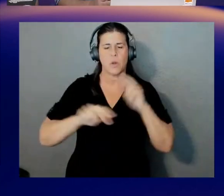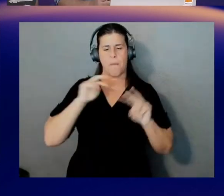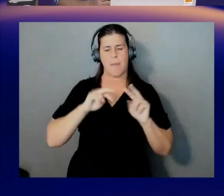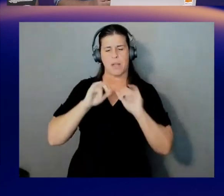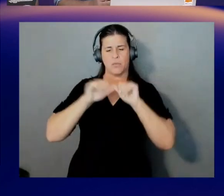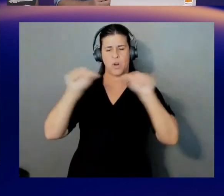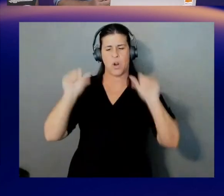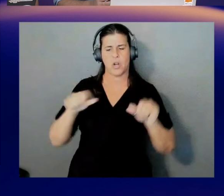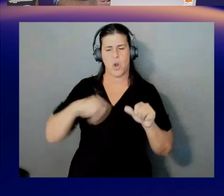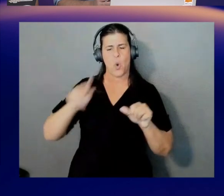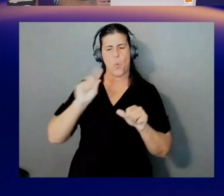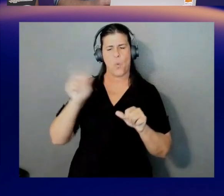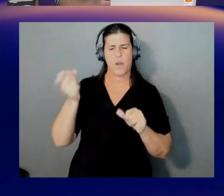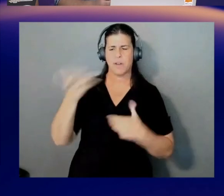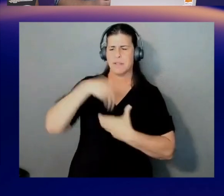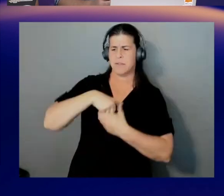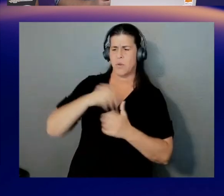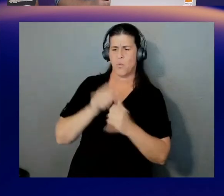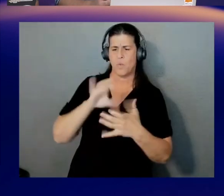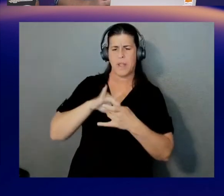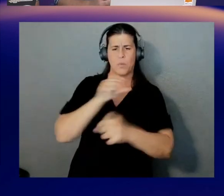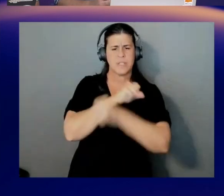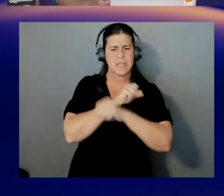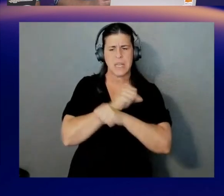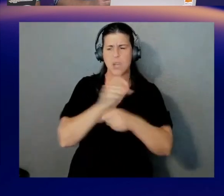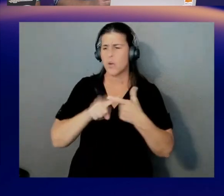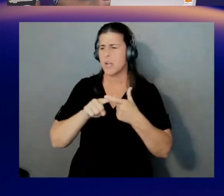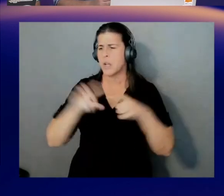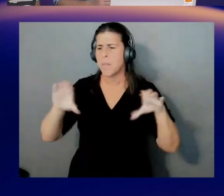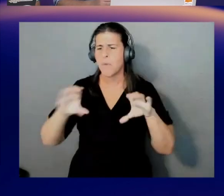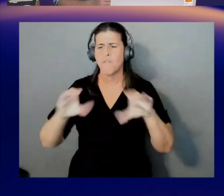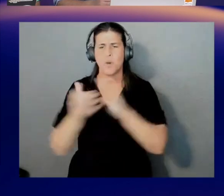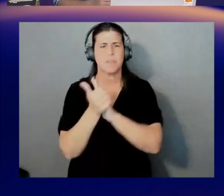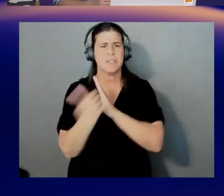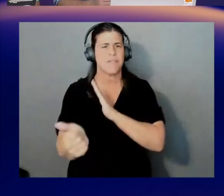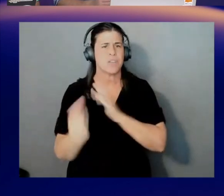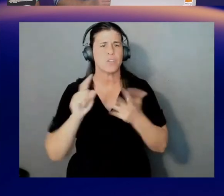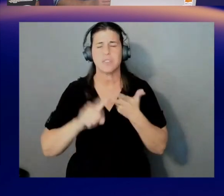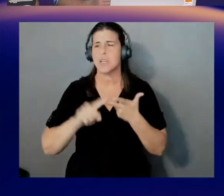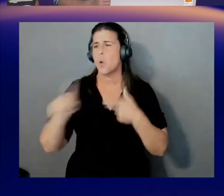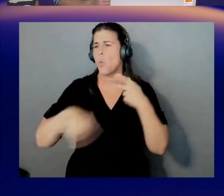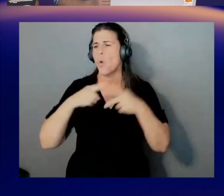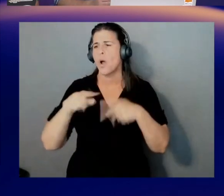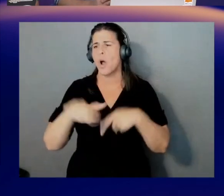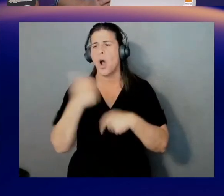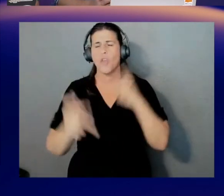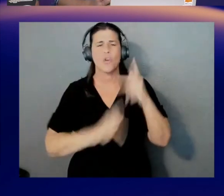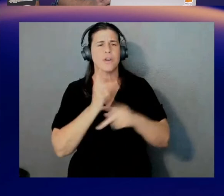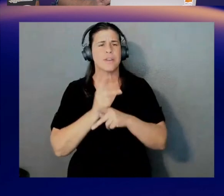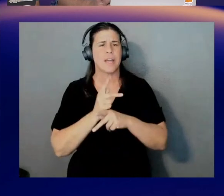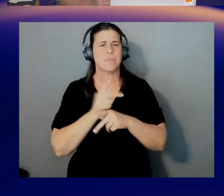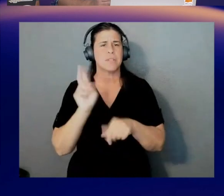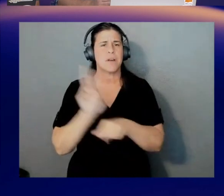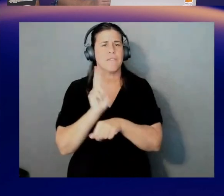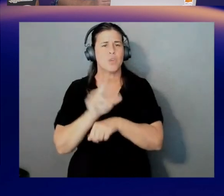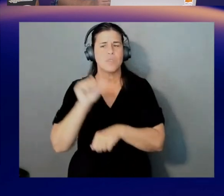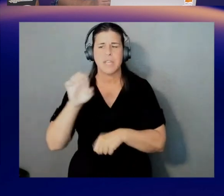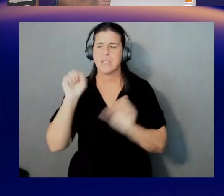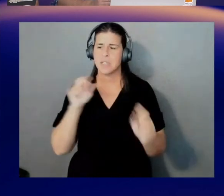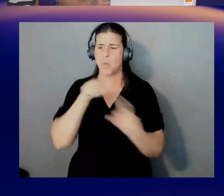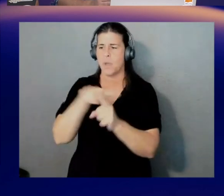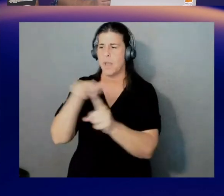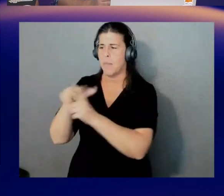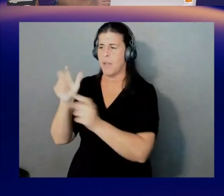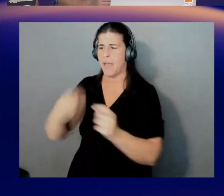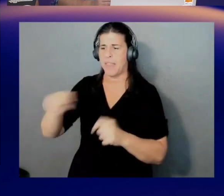does this fall into security or performance efficiency? What other types of lenses or use cases could we apply this to? So right now with